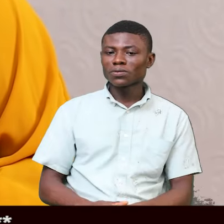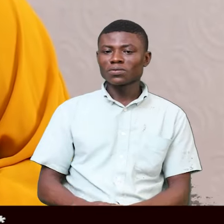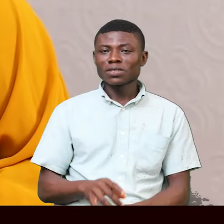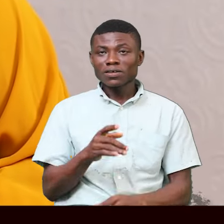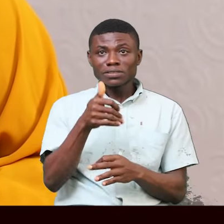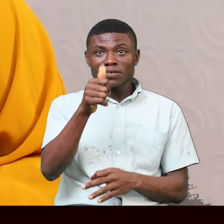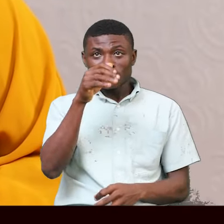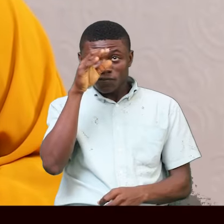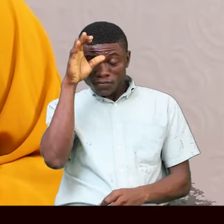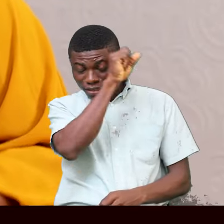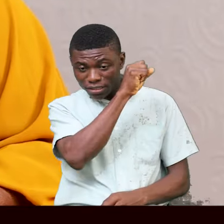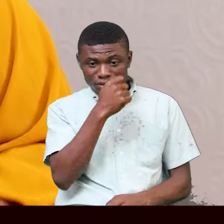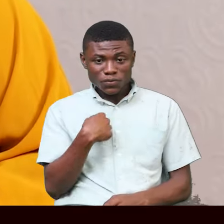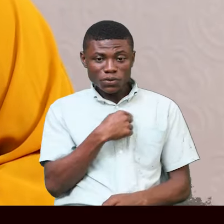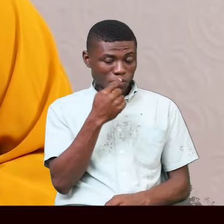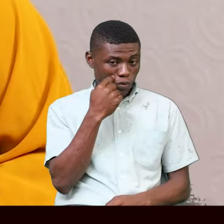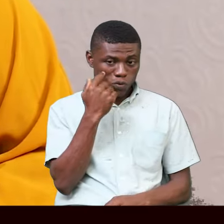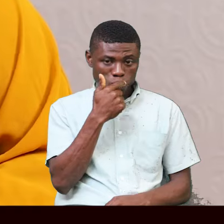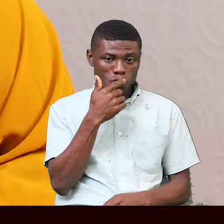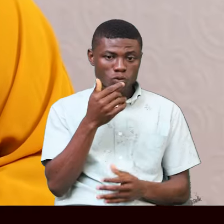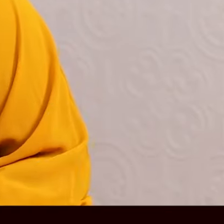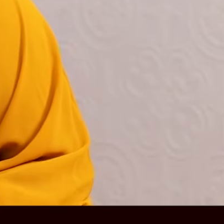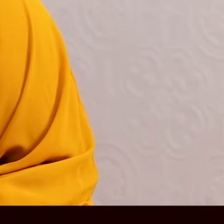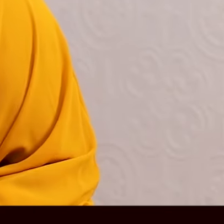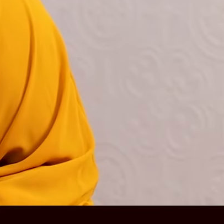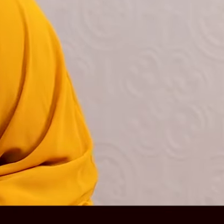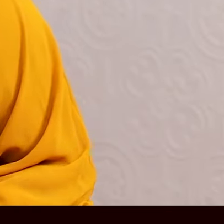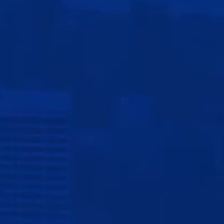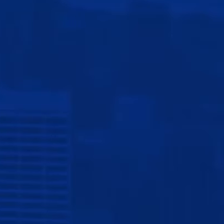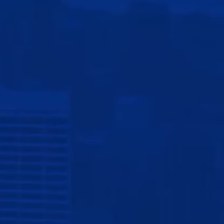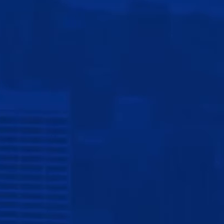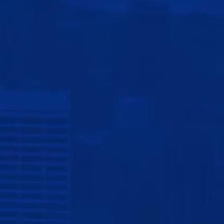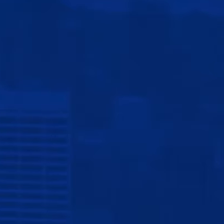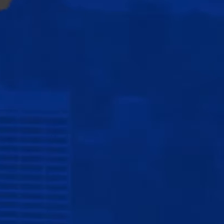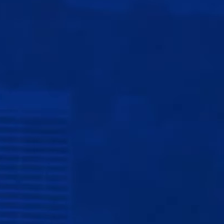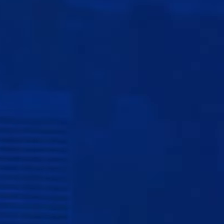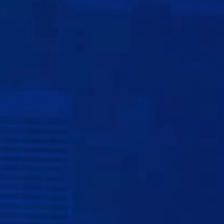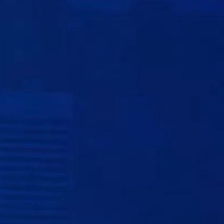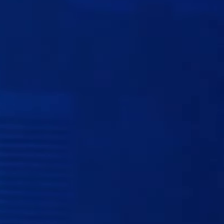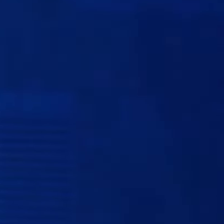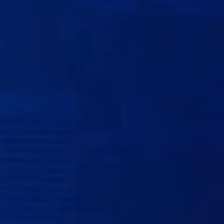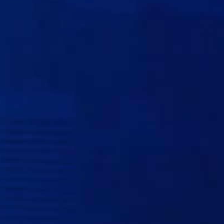Uts me guess a writer. Uba bones mama. My encombrasis ya.